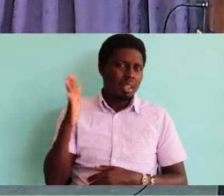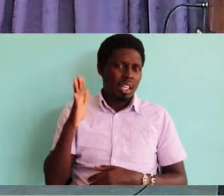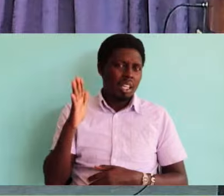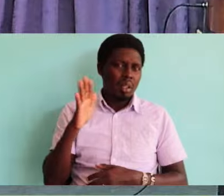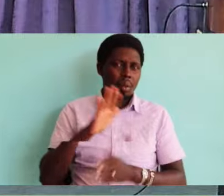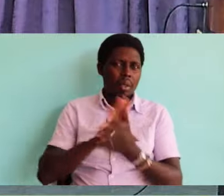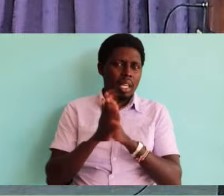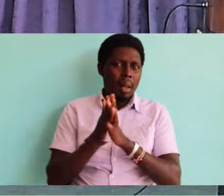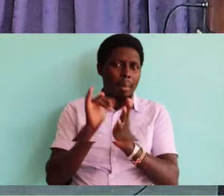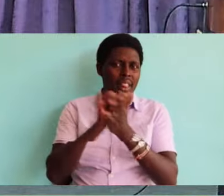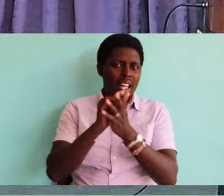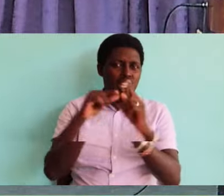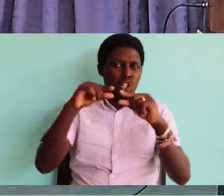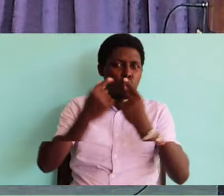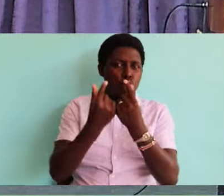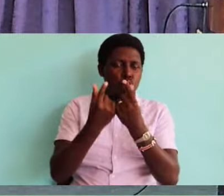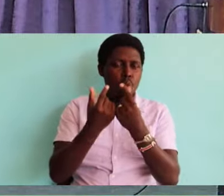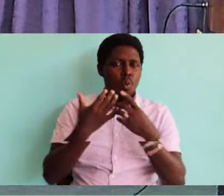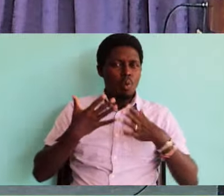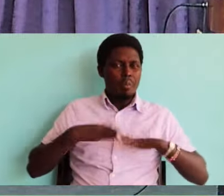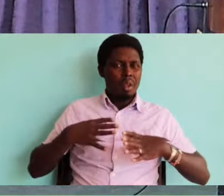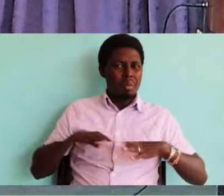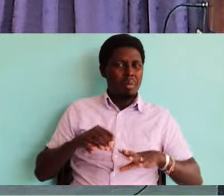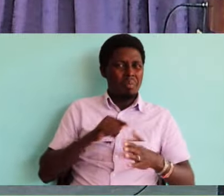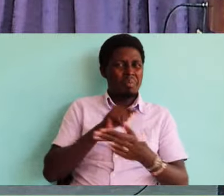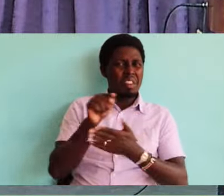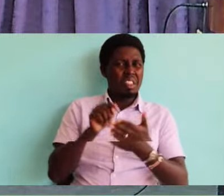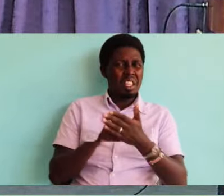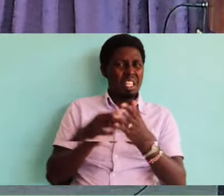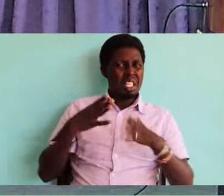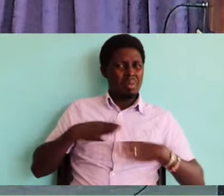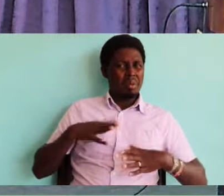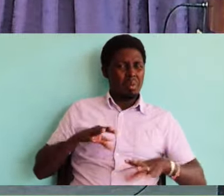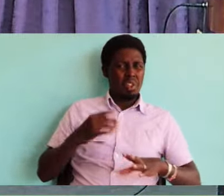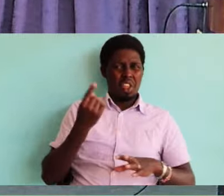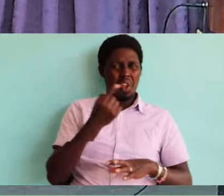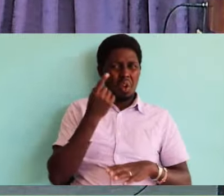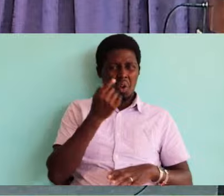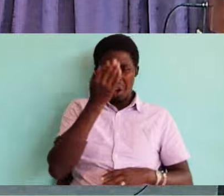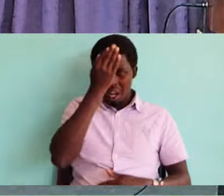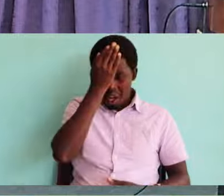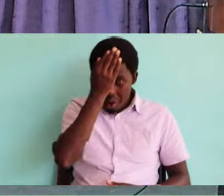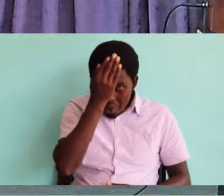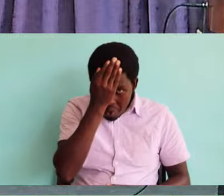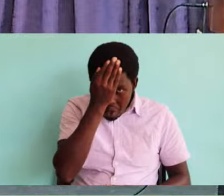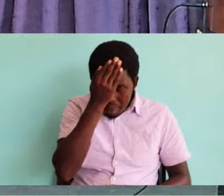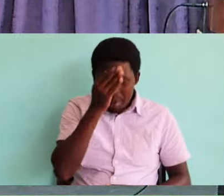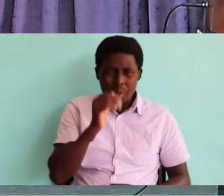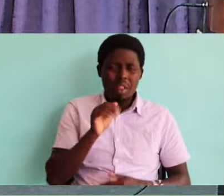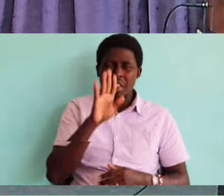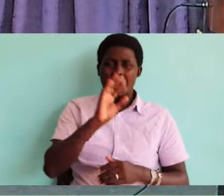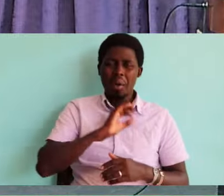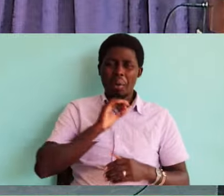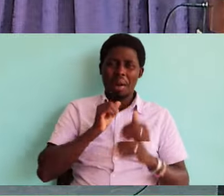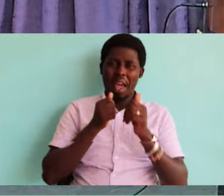group of people that God will say, these people honor me with their lips, with their actions, with